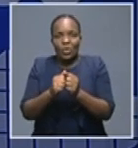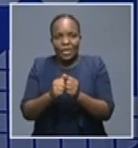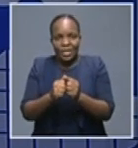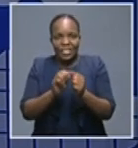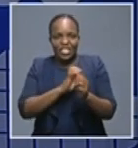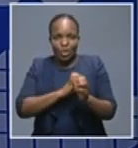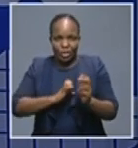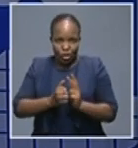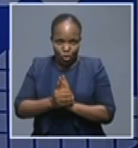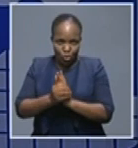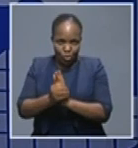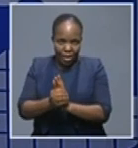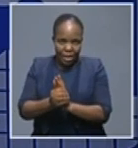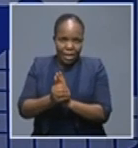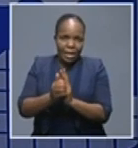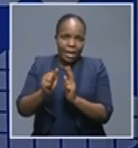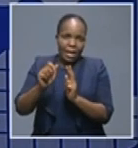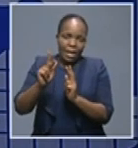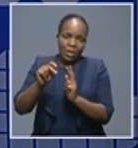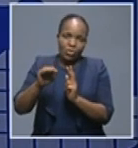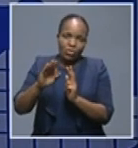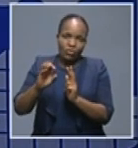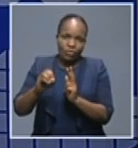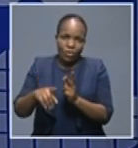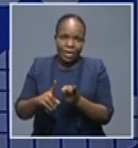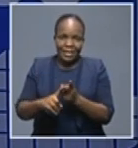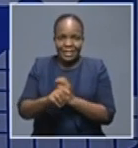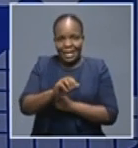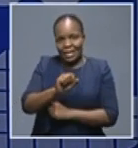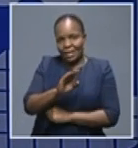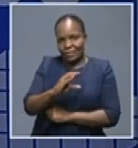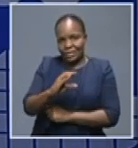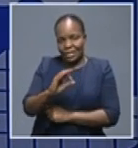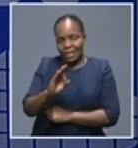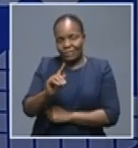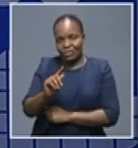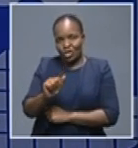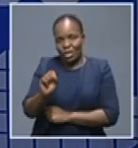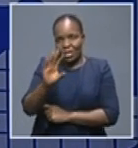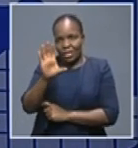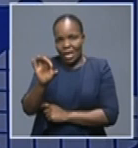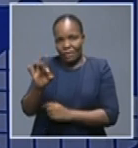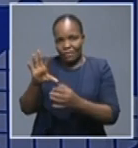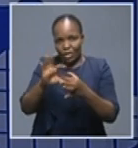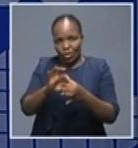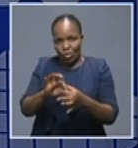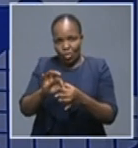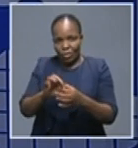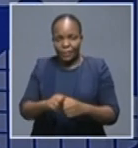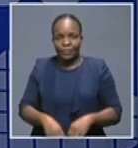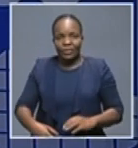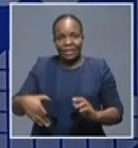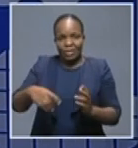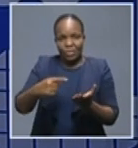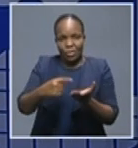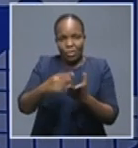together with the AfCFTA Secretariat and the African Prosperity Network. Namibia's High Commissioner to Ghana,